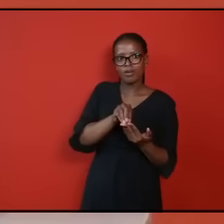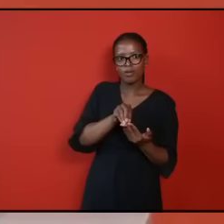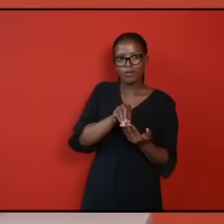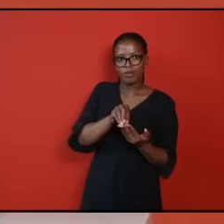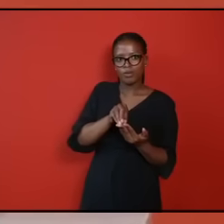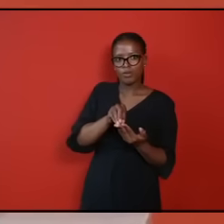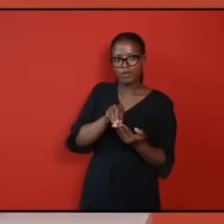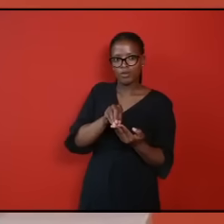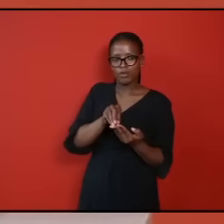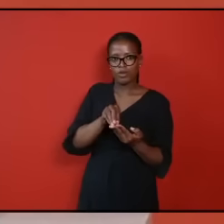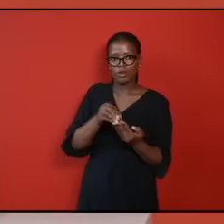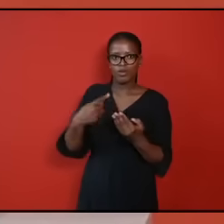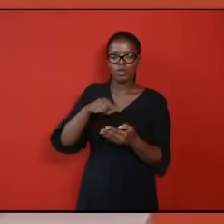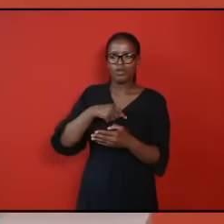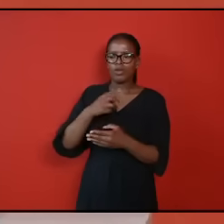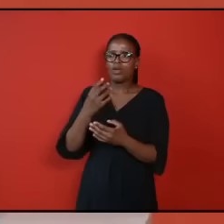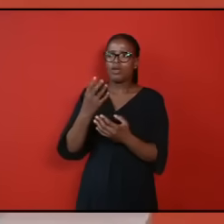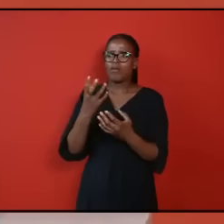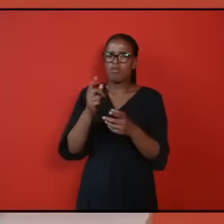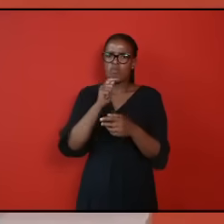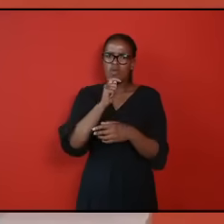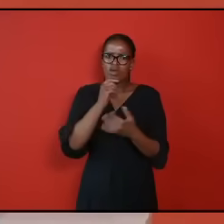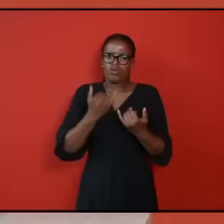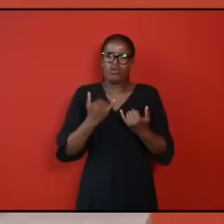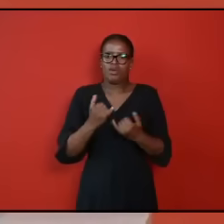This morning we had a meeting with the IT company,